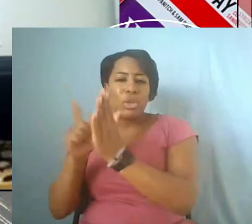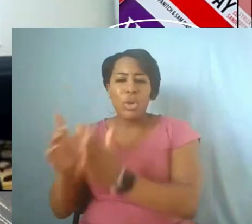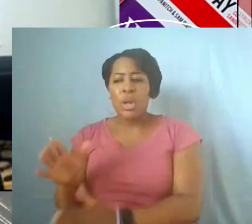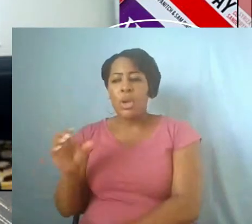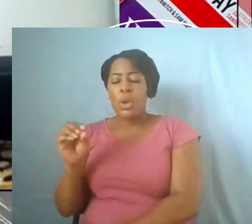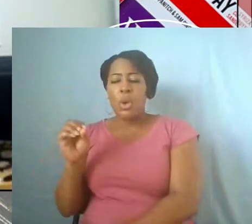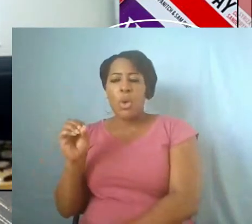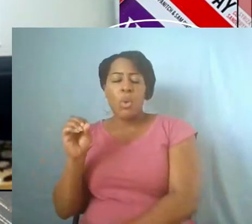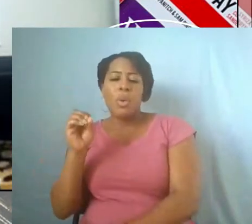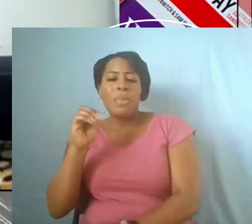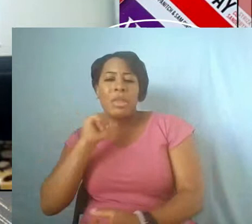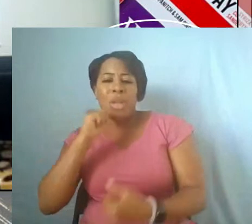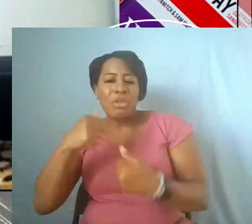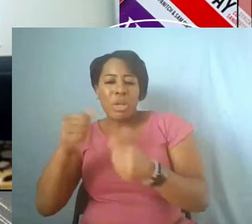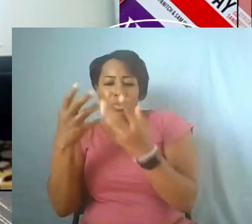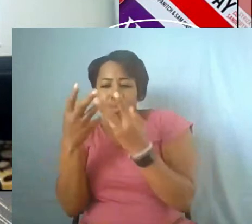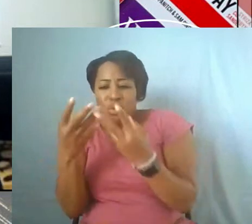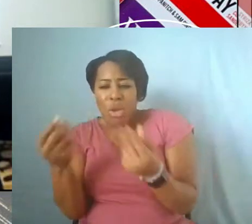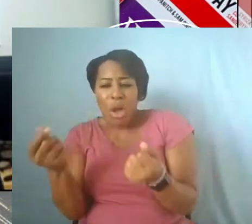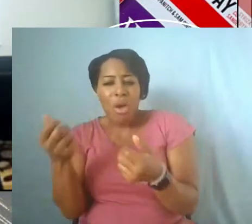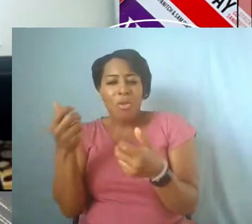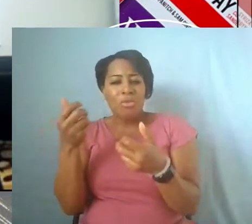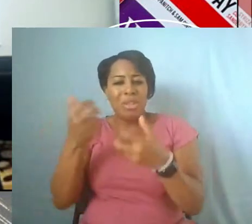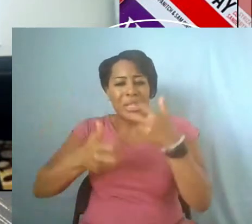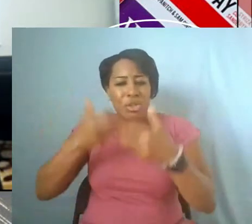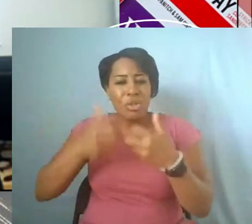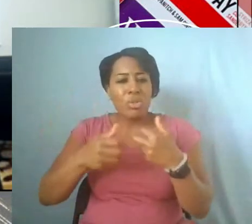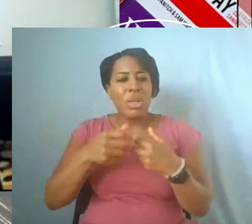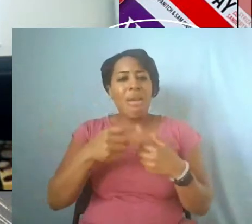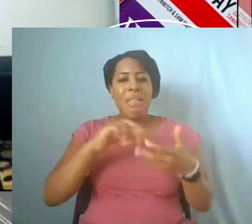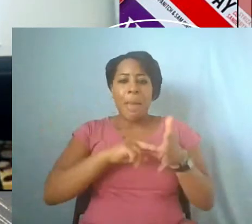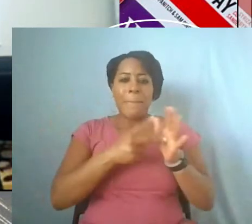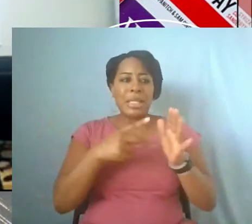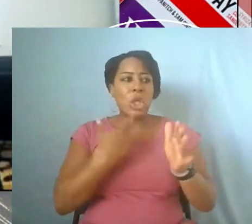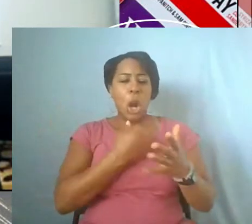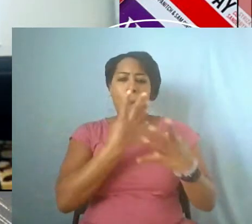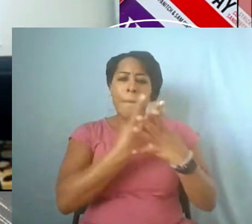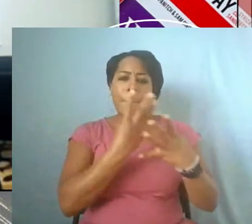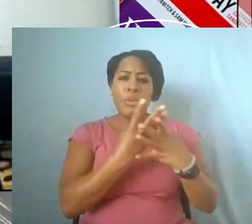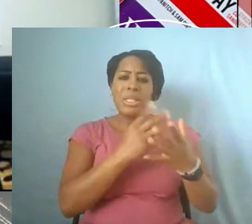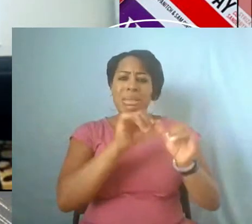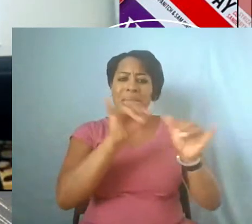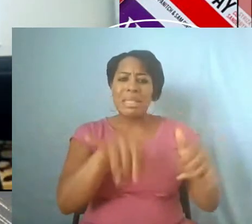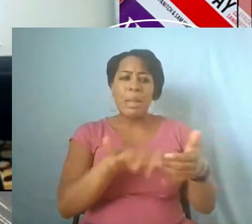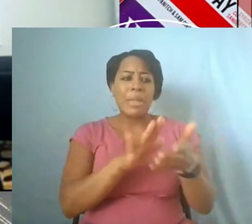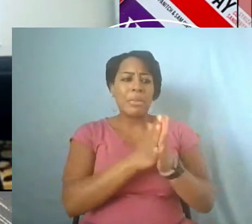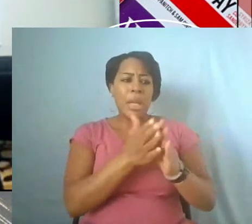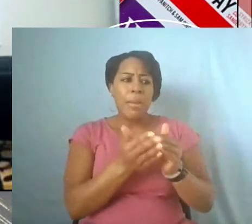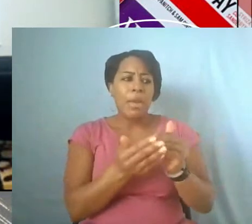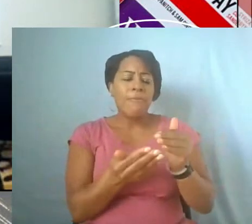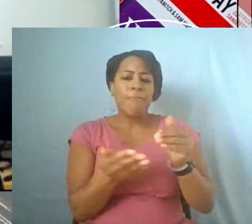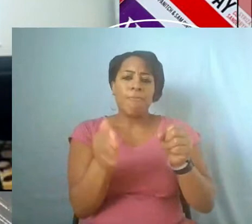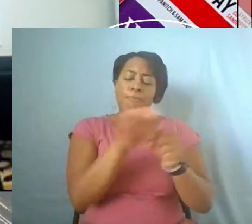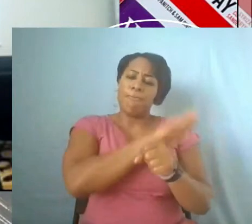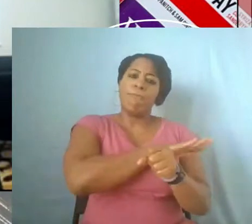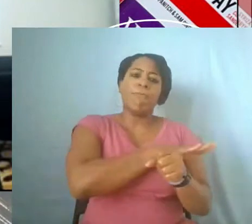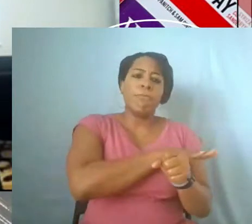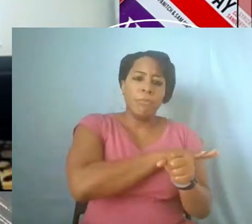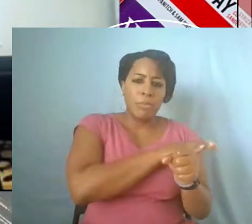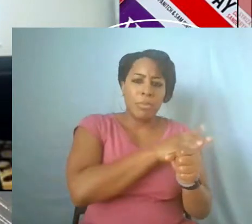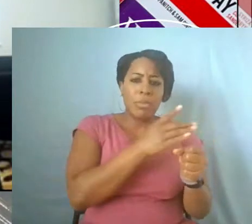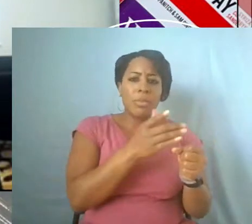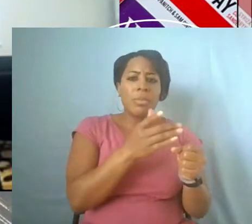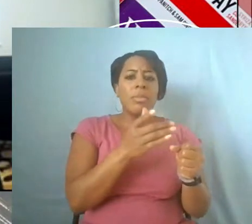are filling up our prison systems. They are creating a revolving door and a pipeline. Once a child comes